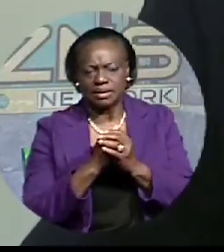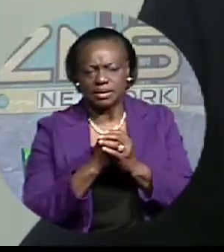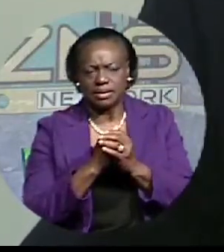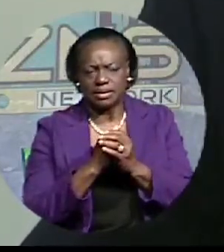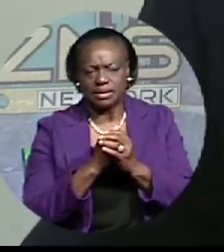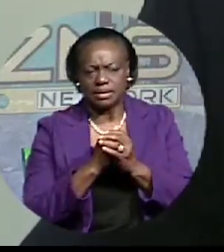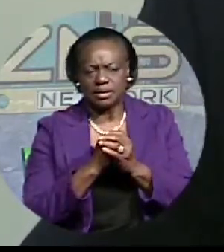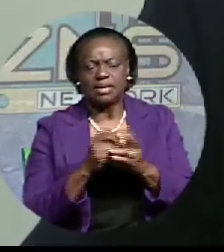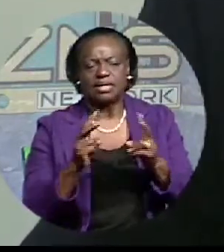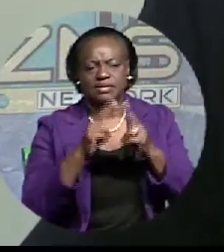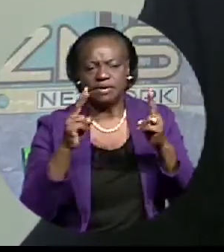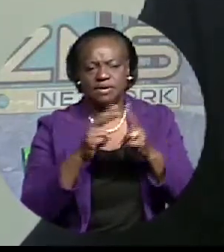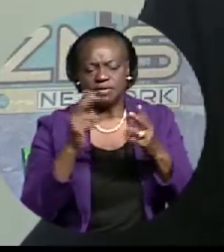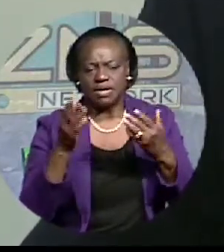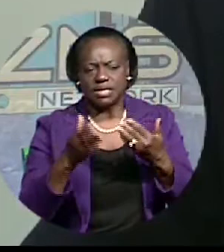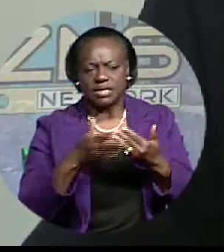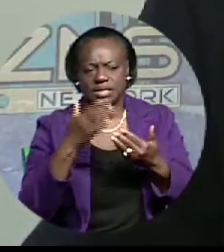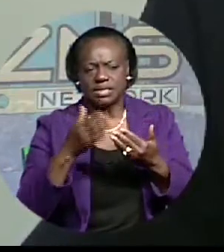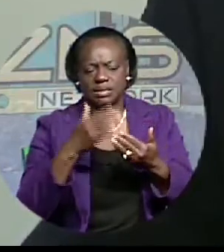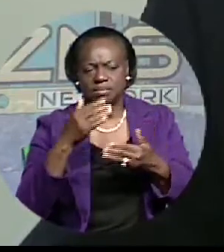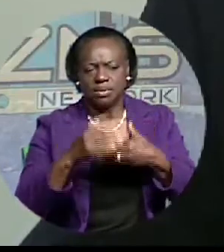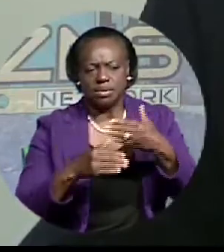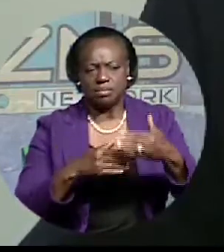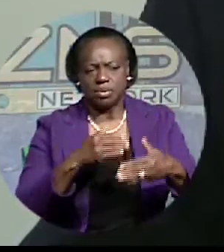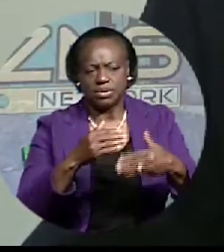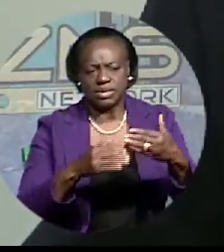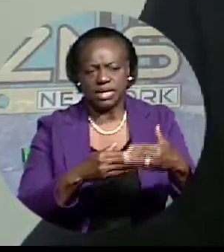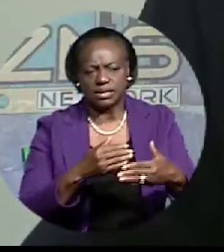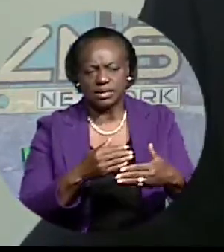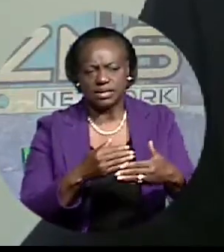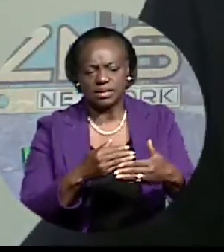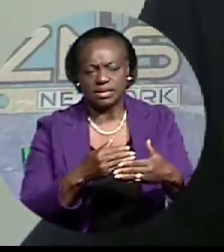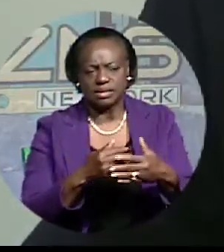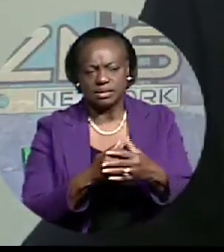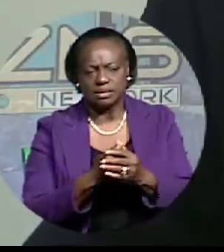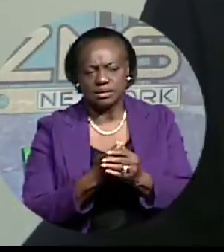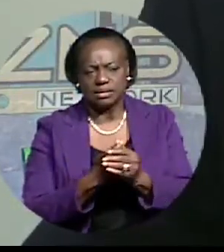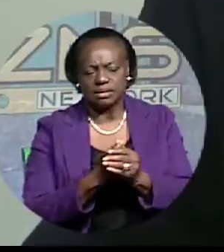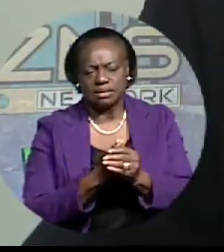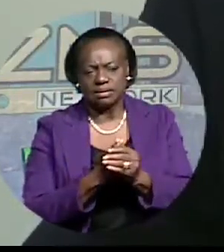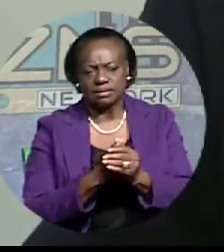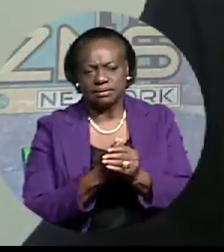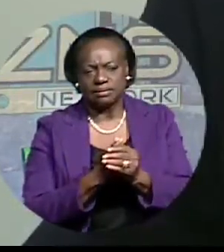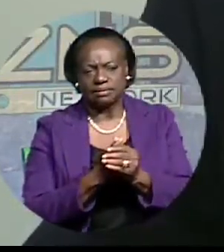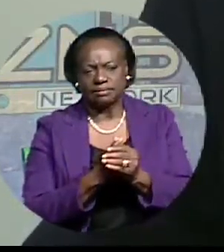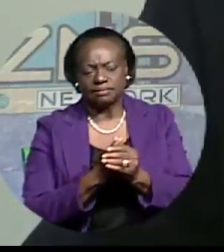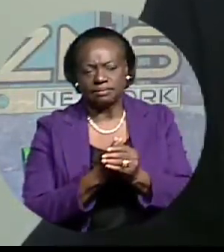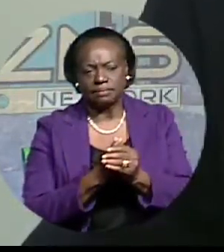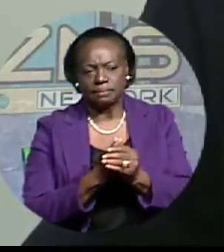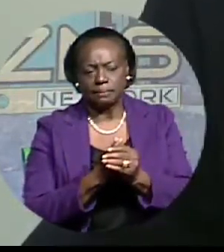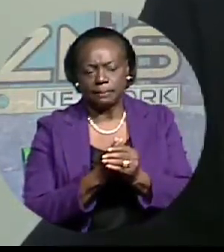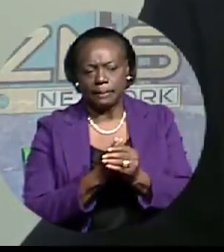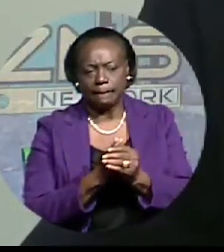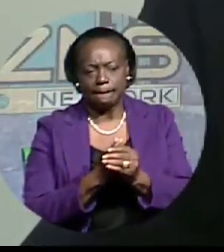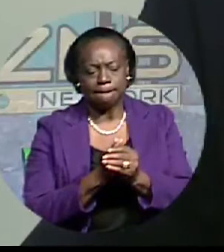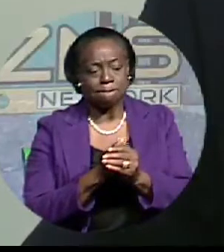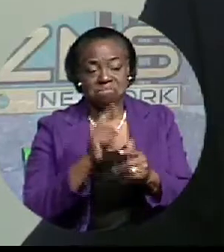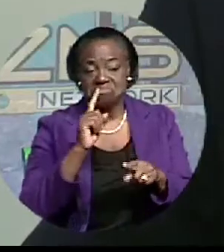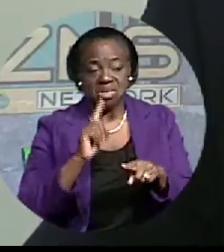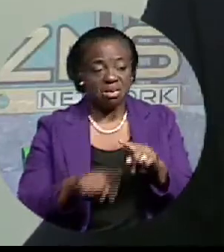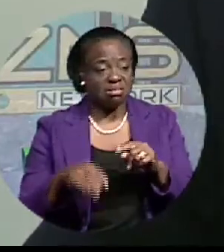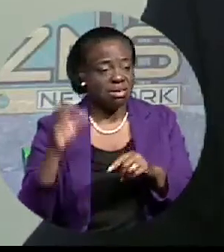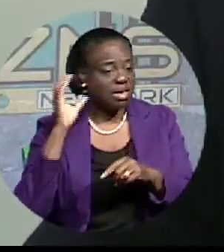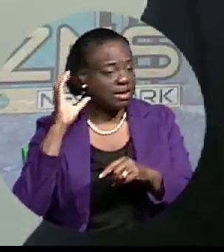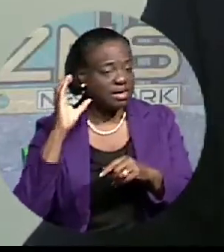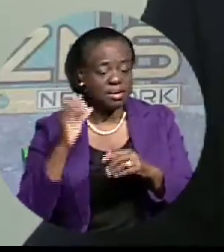very, very simple process. In New Zealand, I myself use the cash accounting system for my own small business. And it makes